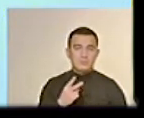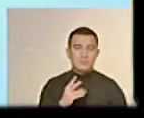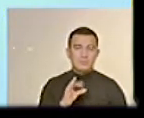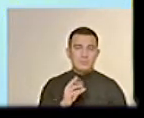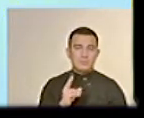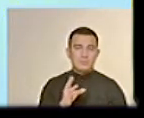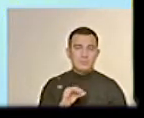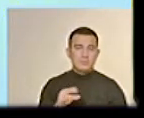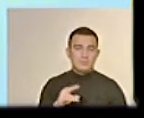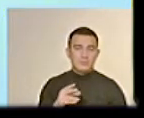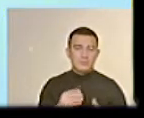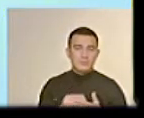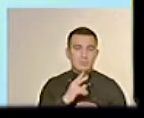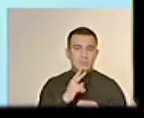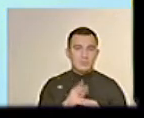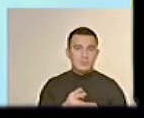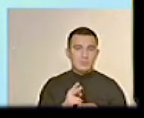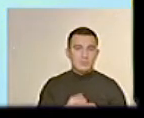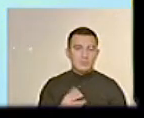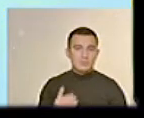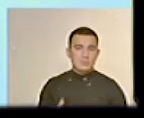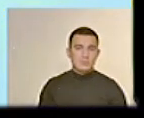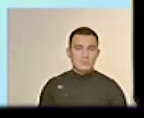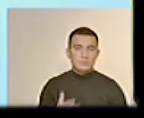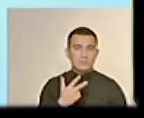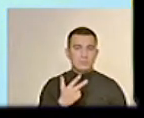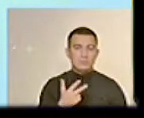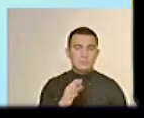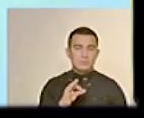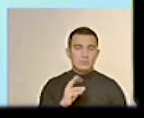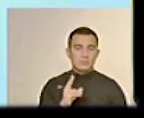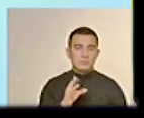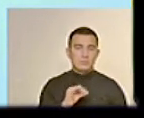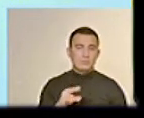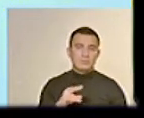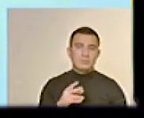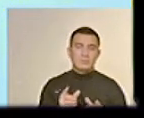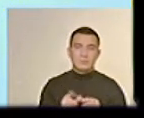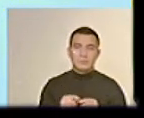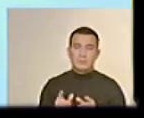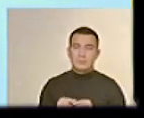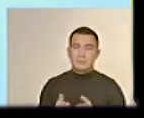va temir 3 oksidning aralashmasi.